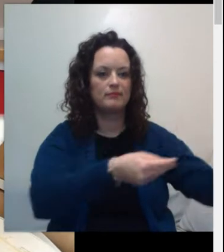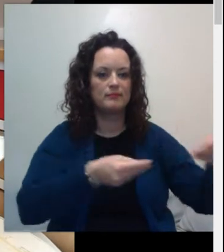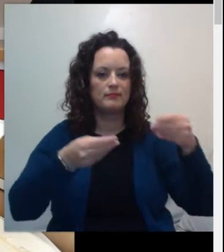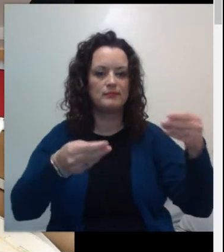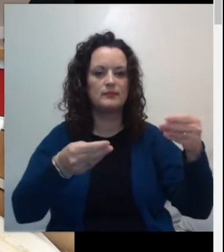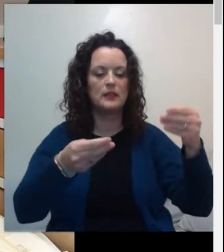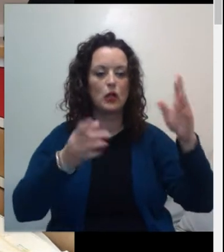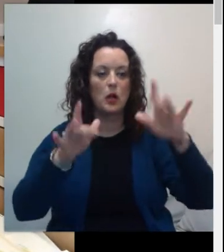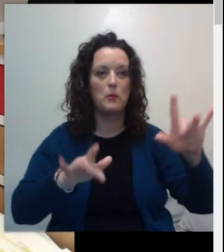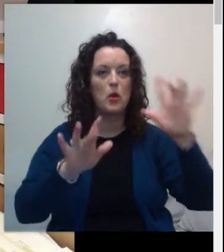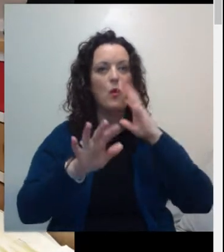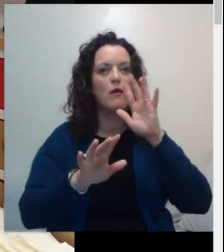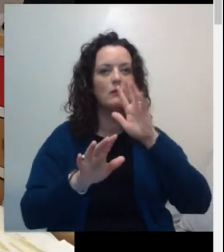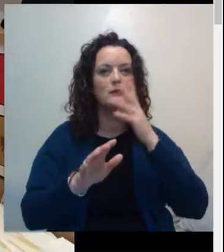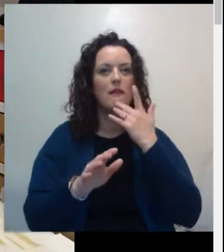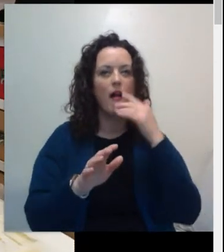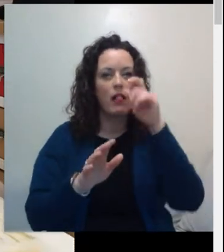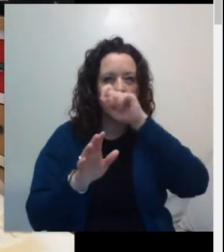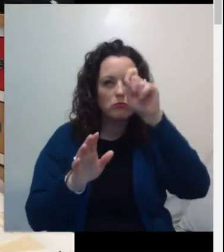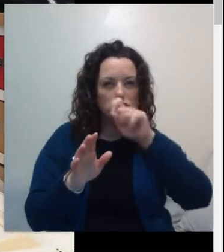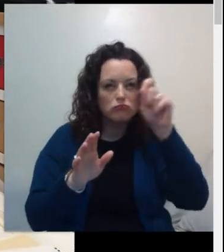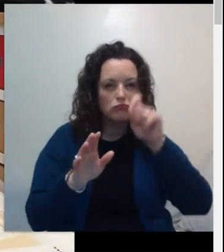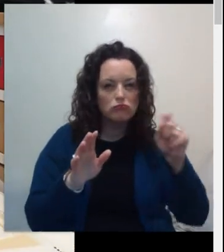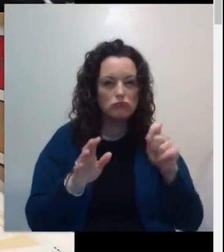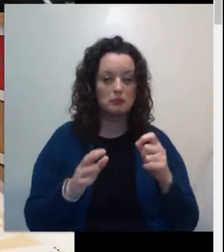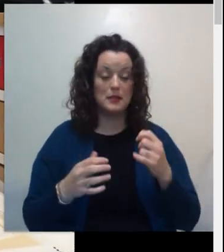but this time I decided to do